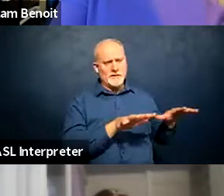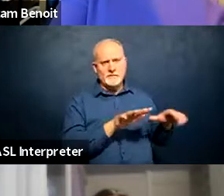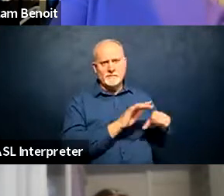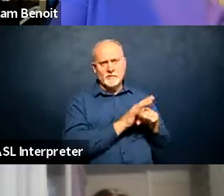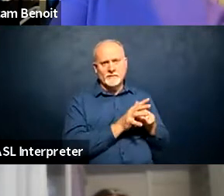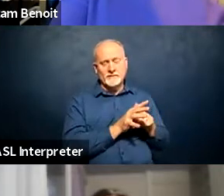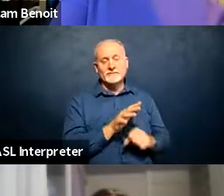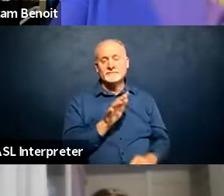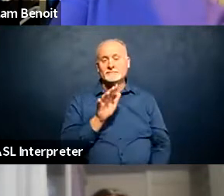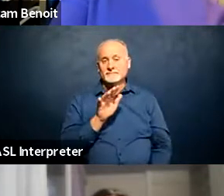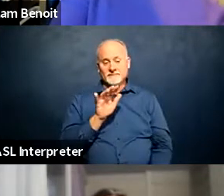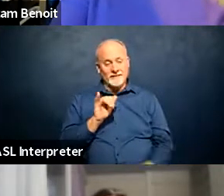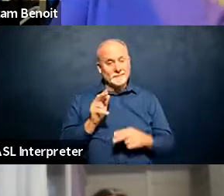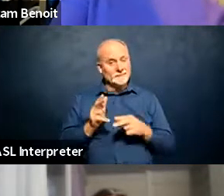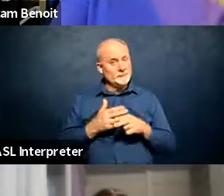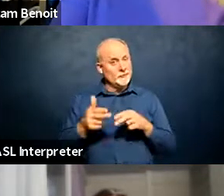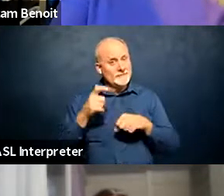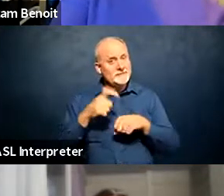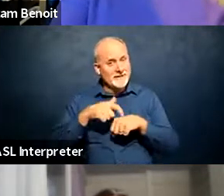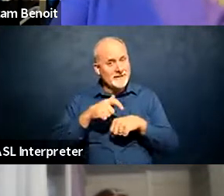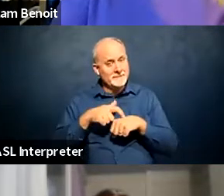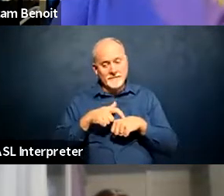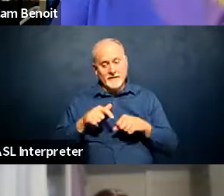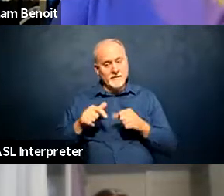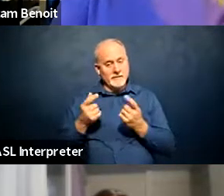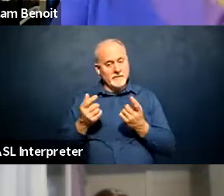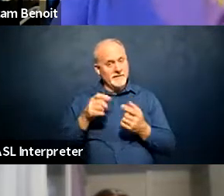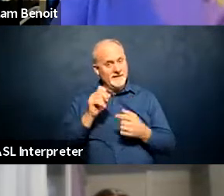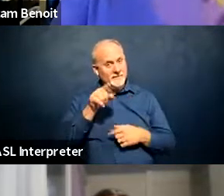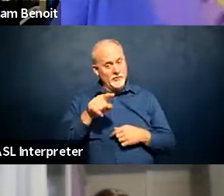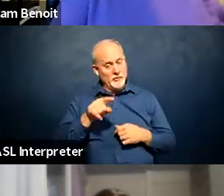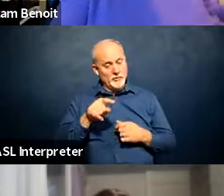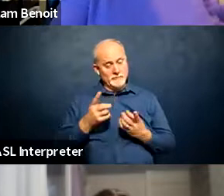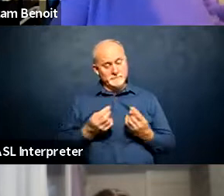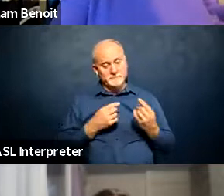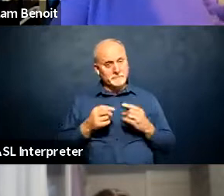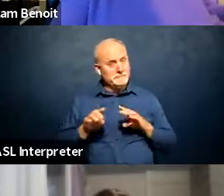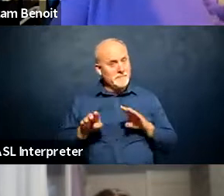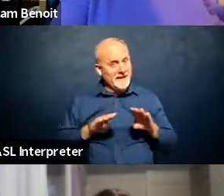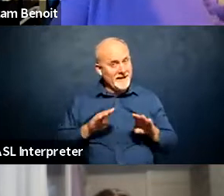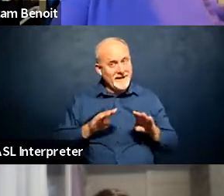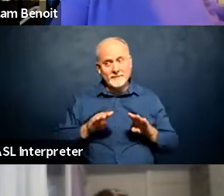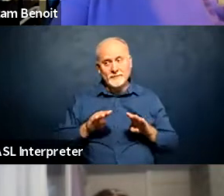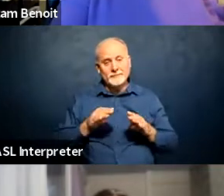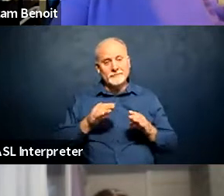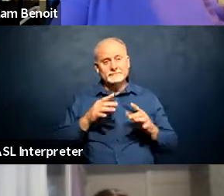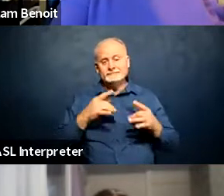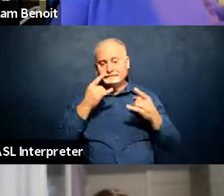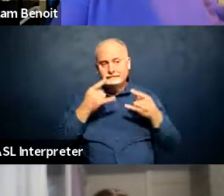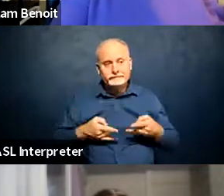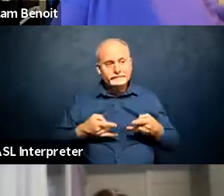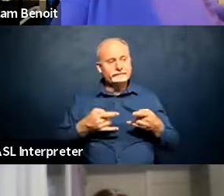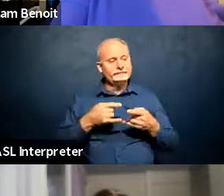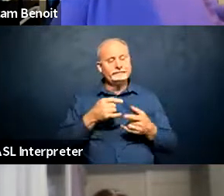that even in that short time period, behaviors could really nullify the effort to do that testing. So we